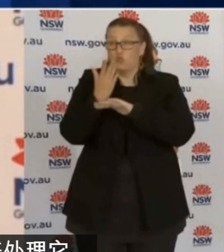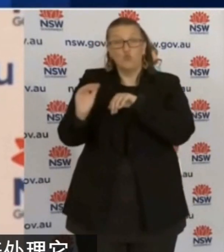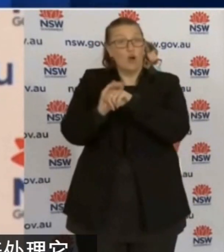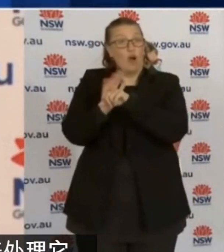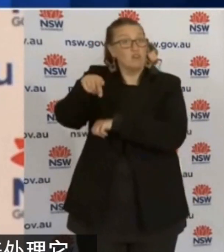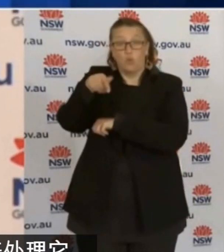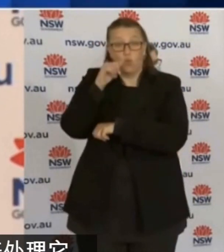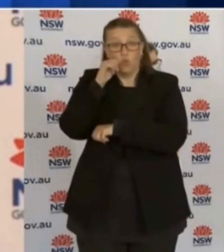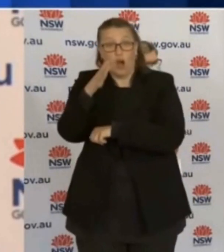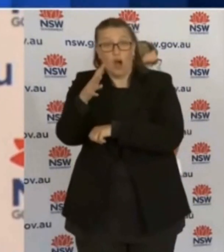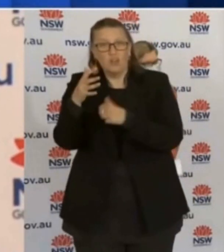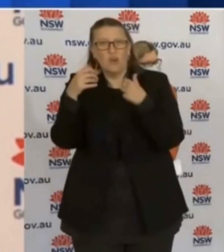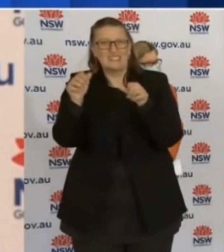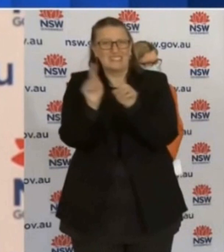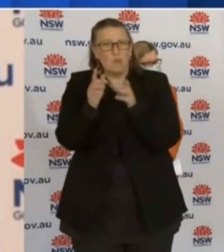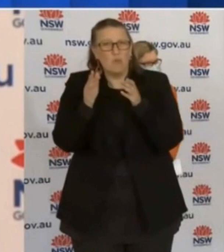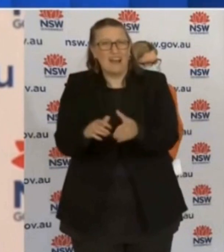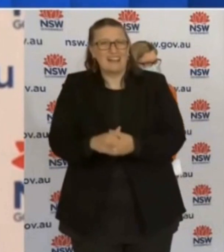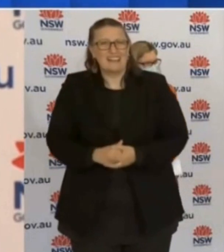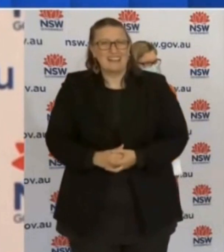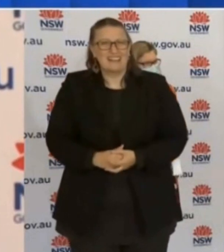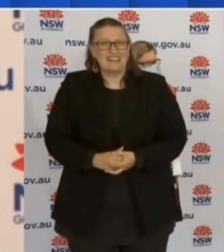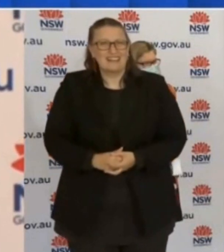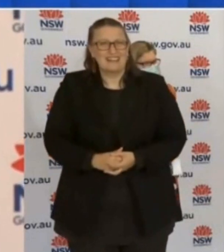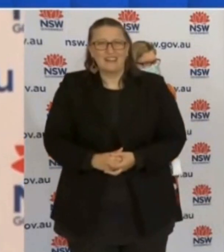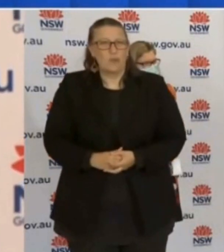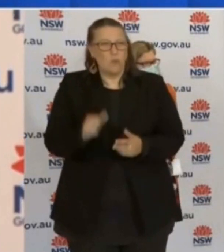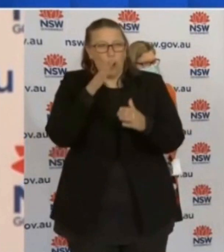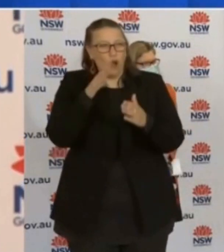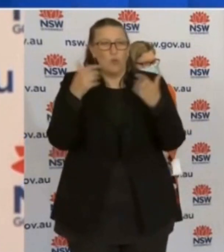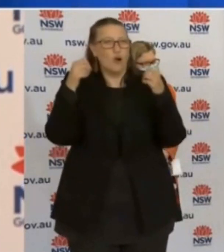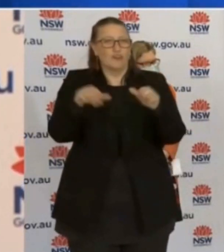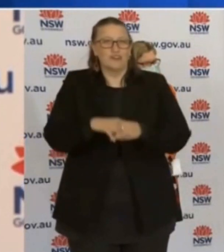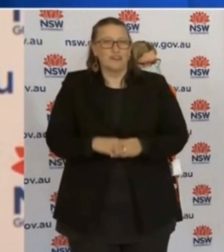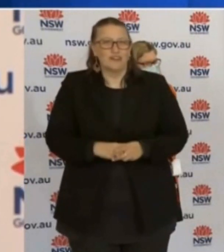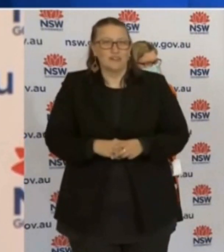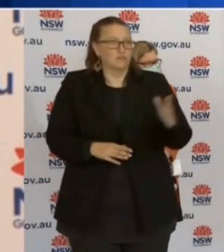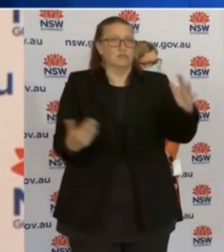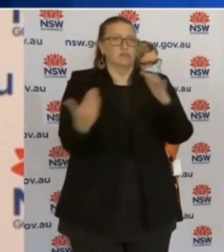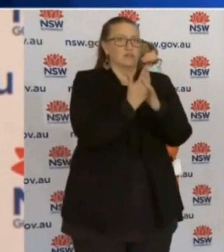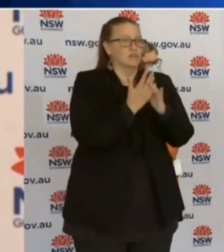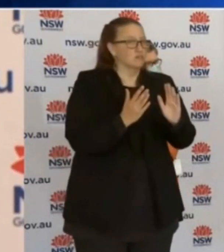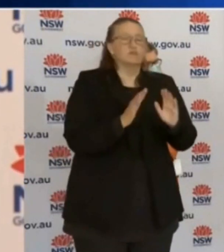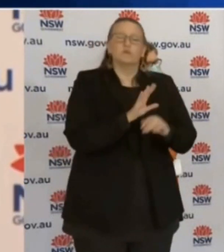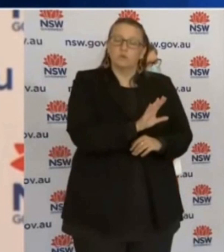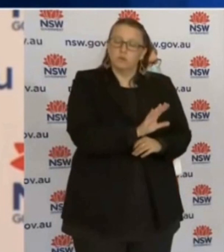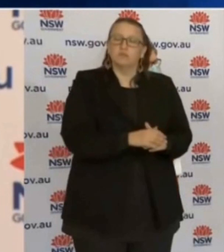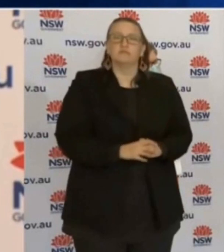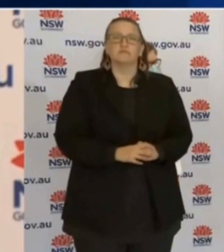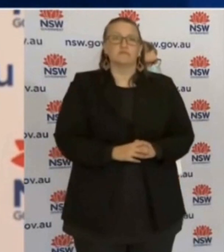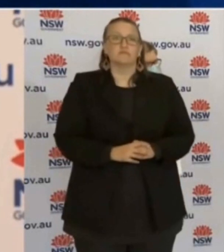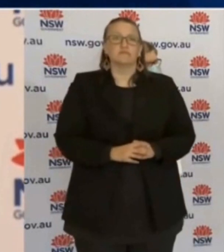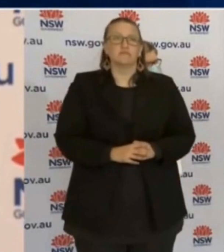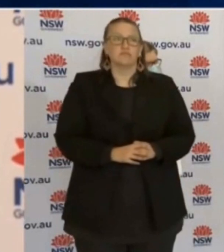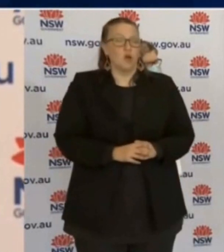approach it in different ways. And can I just finish my sentence on that one? So in relation to that point, based on the health expert